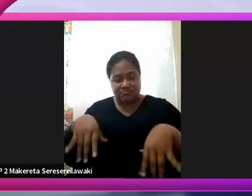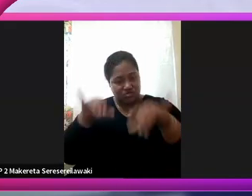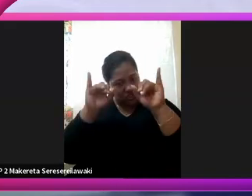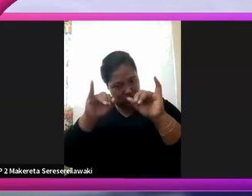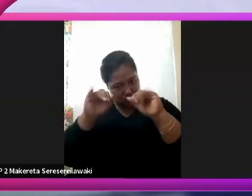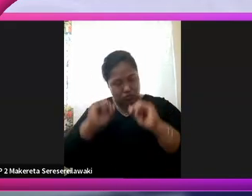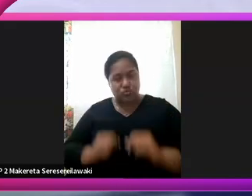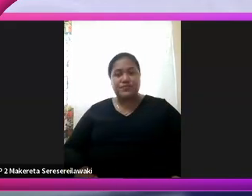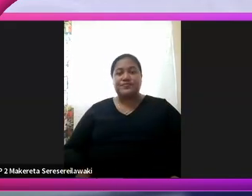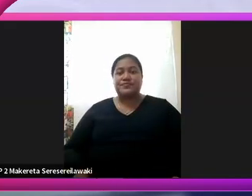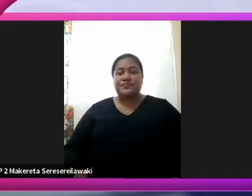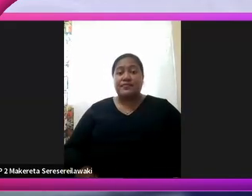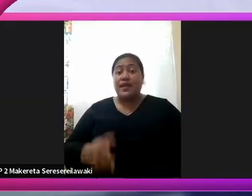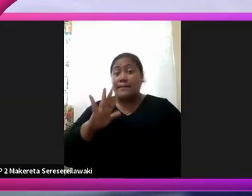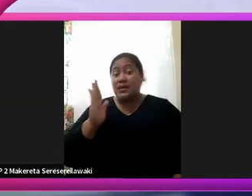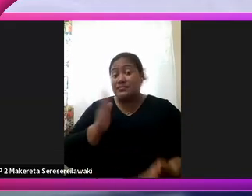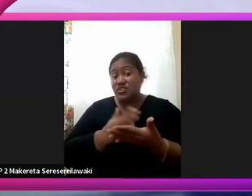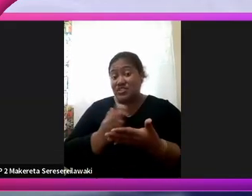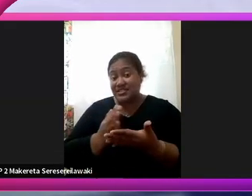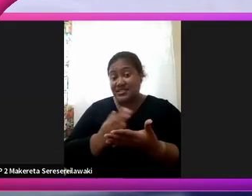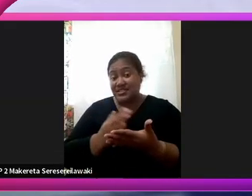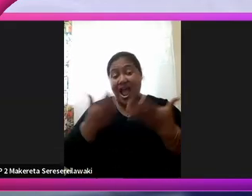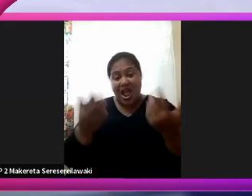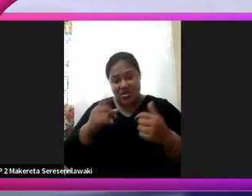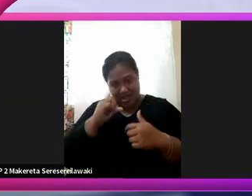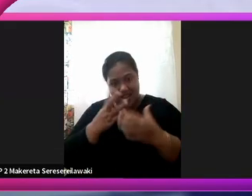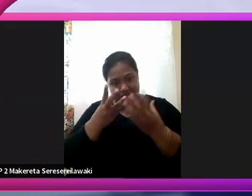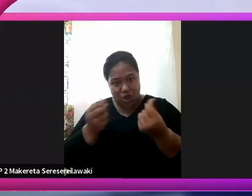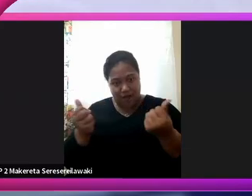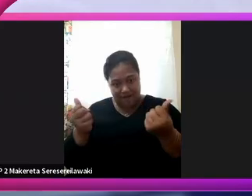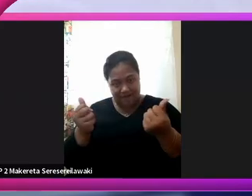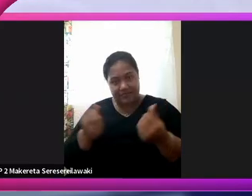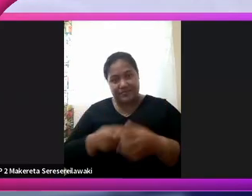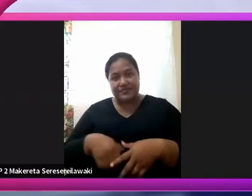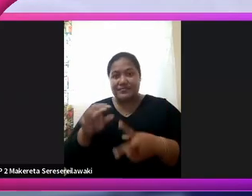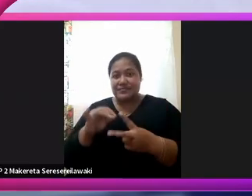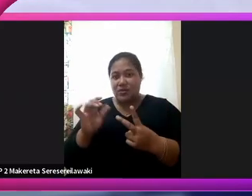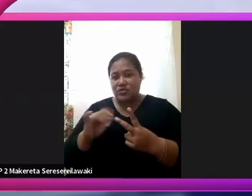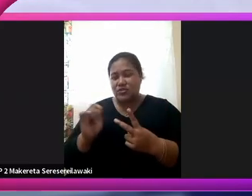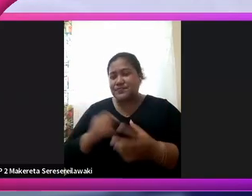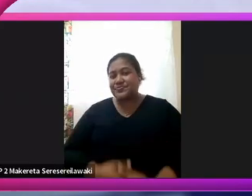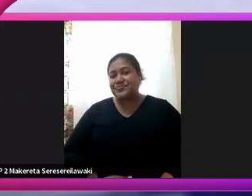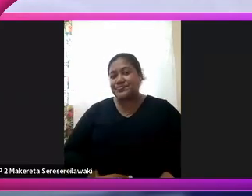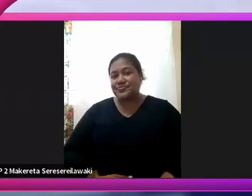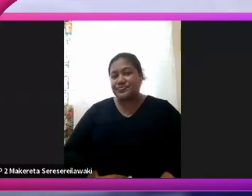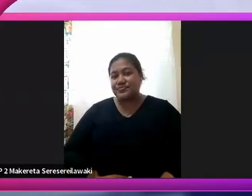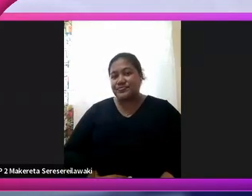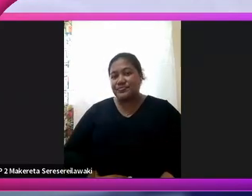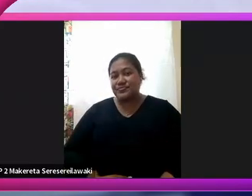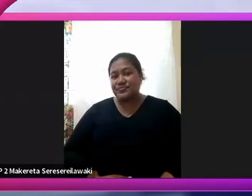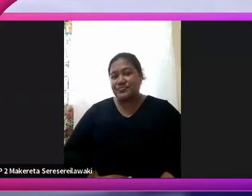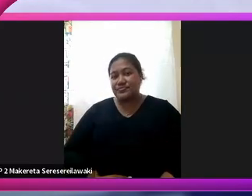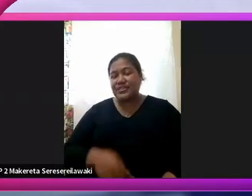So maybe just to share with you the treatment options. Yeah. Okay. So the treatment option, you will